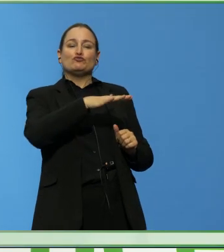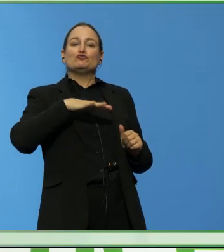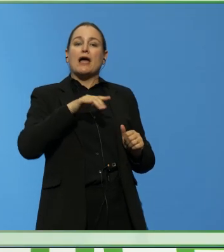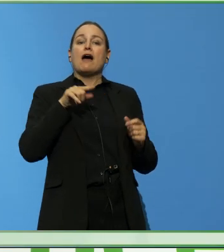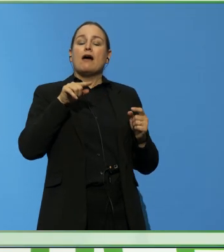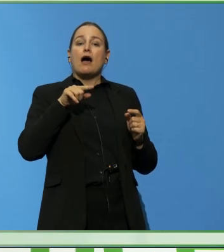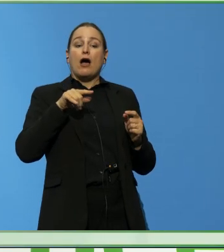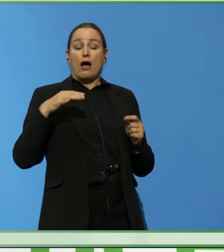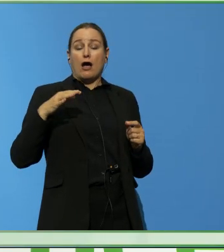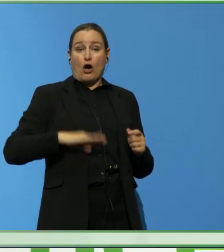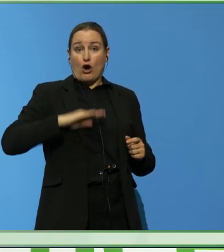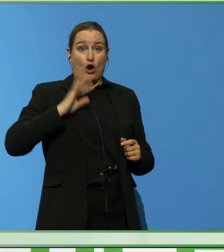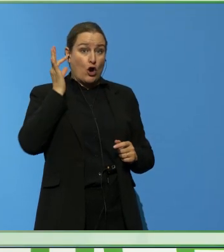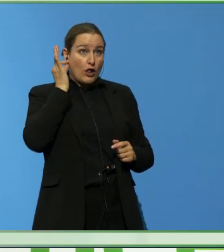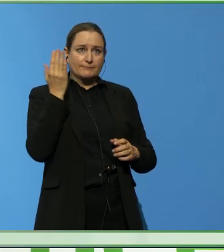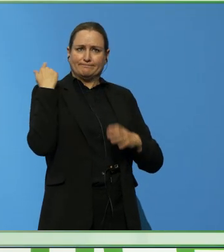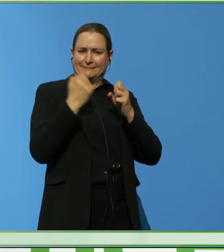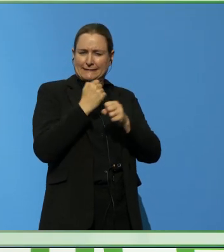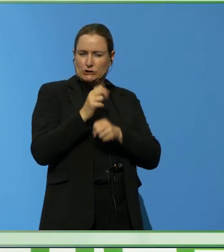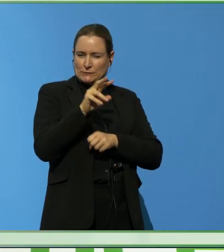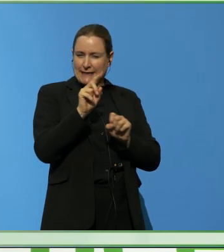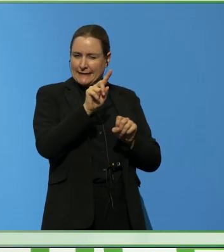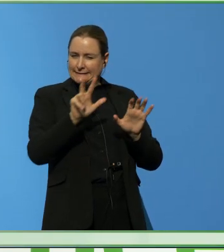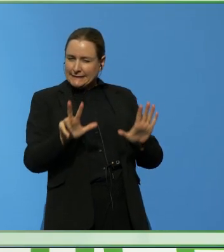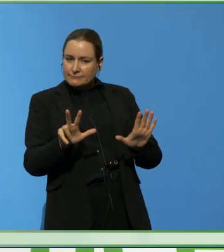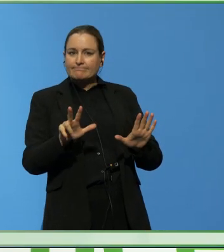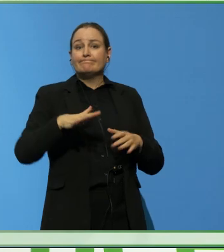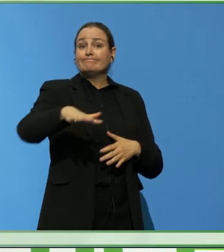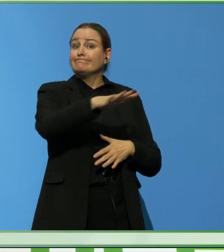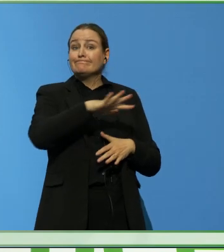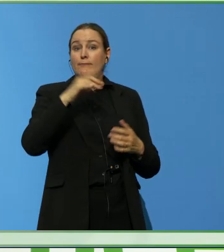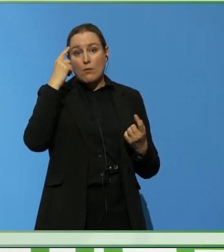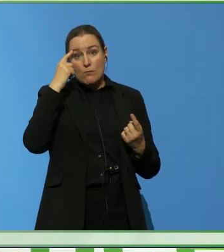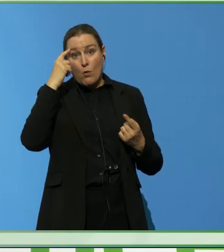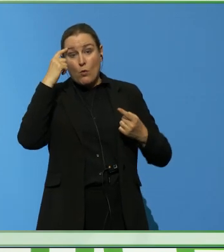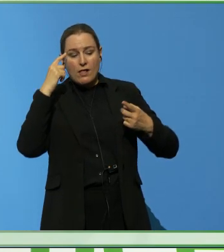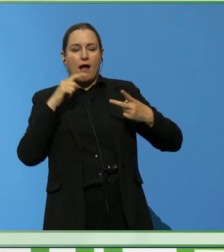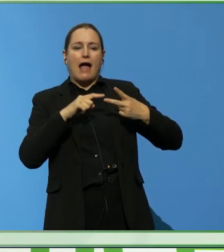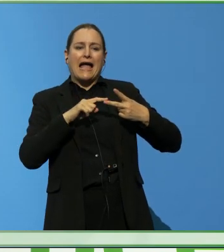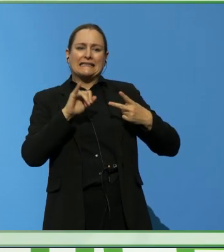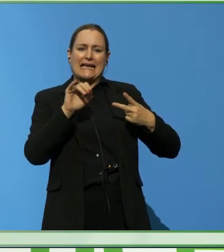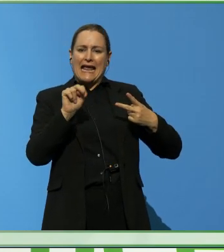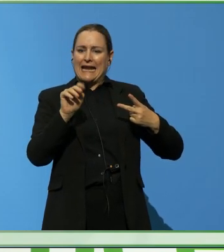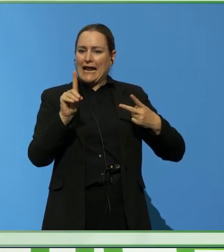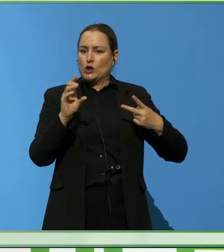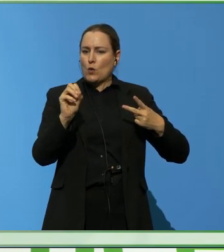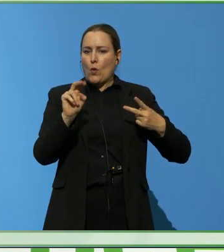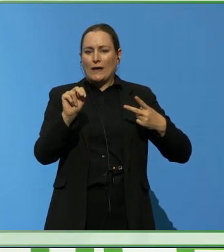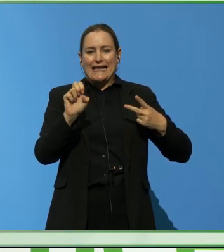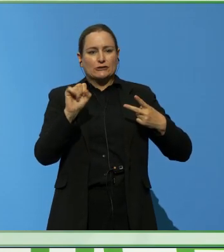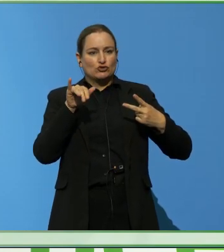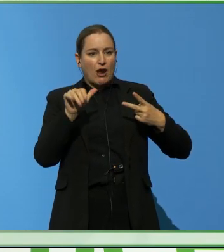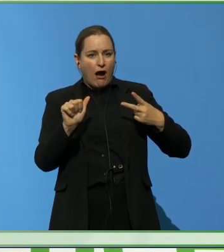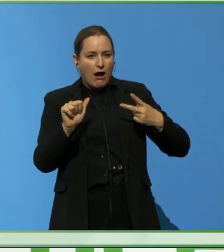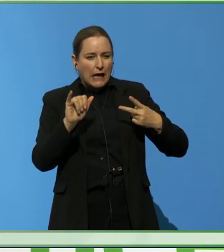in 2018, so some time back. And at the time, the girls really asked